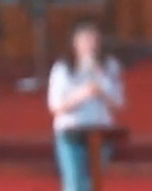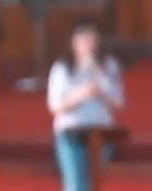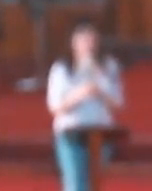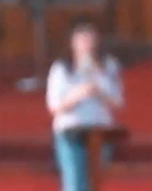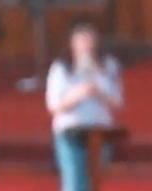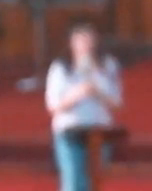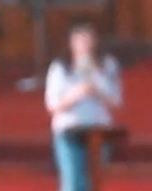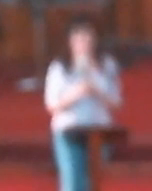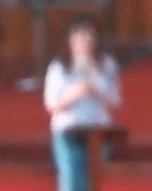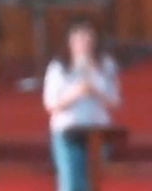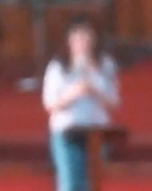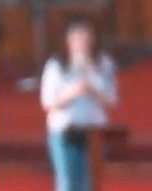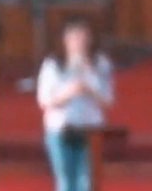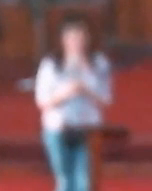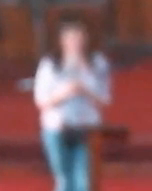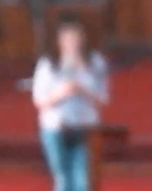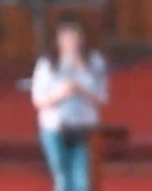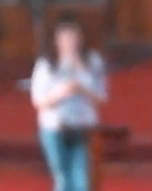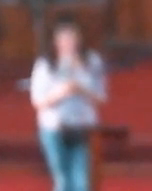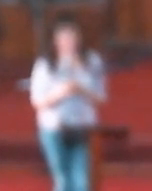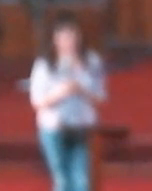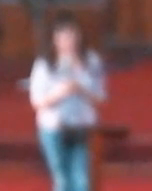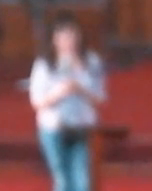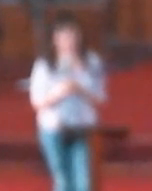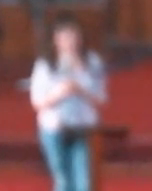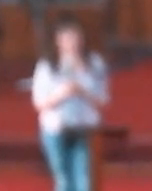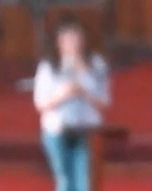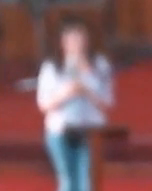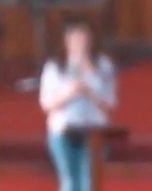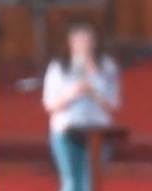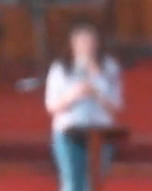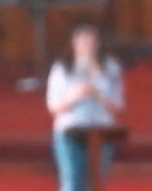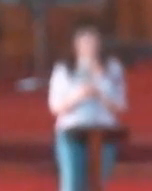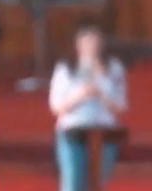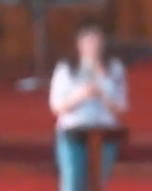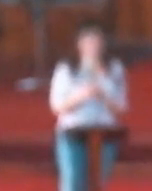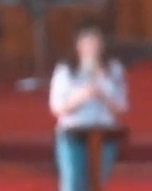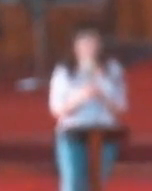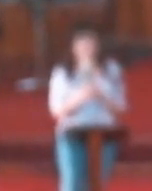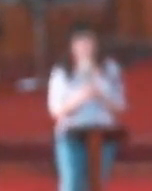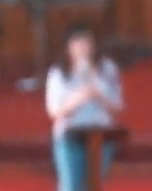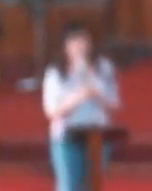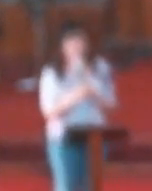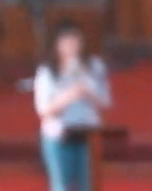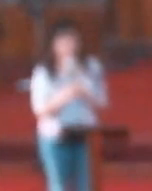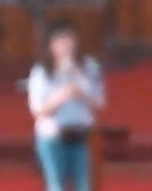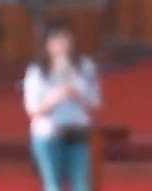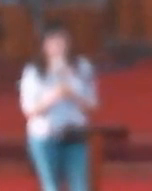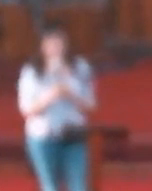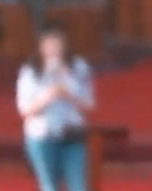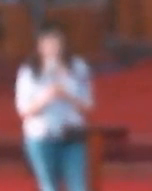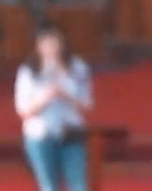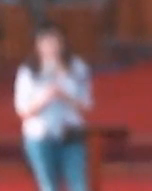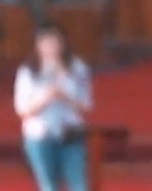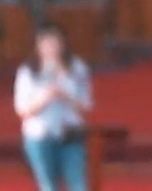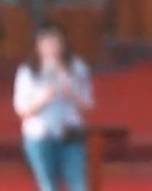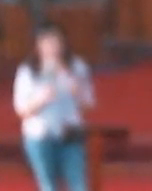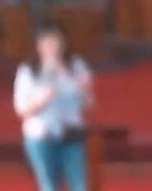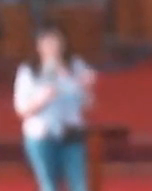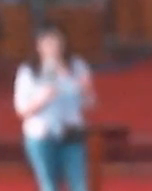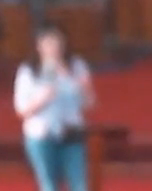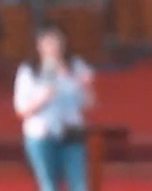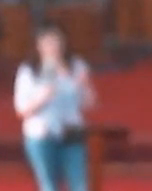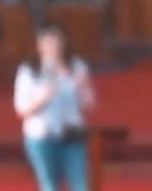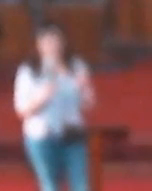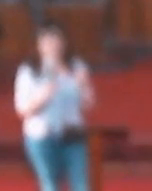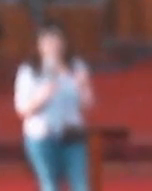Dios viene con un carbón encendido a limpiar la lengua de Isaías. And Sofía spoke about Isaiah 6 where the